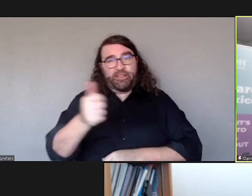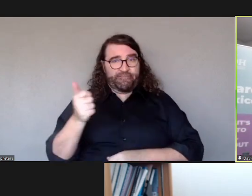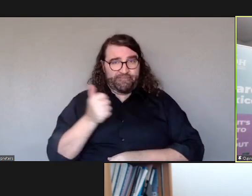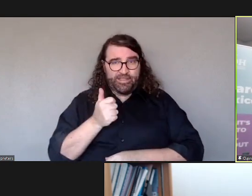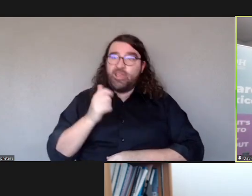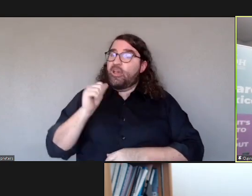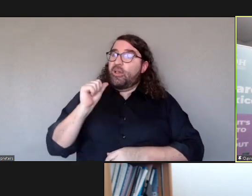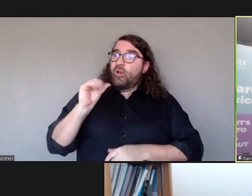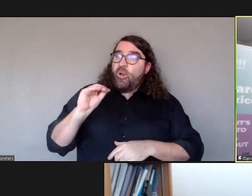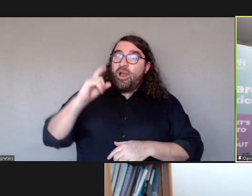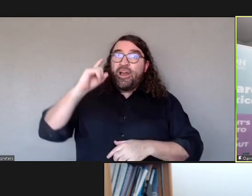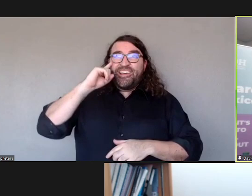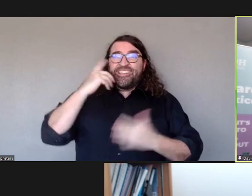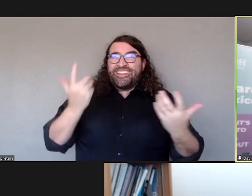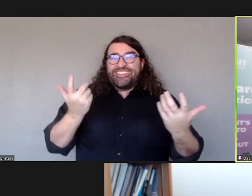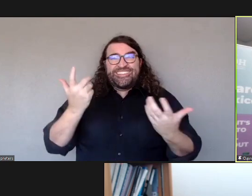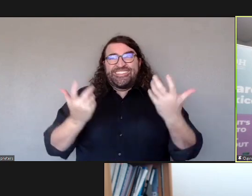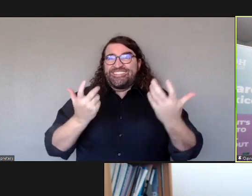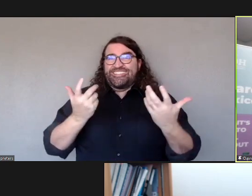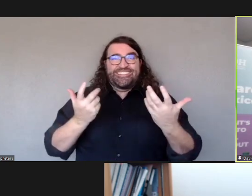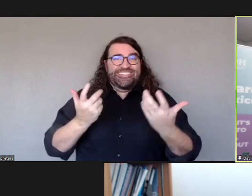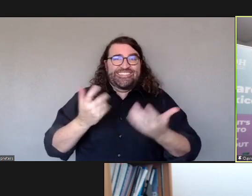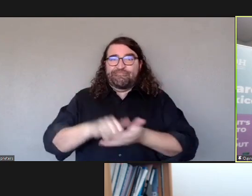I don't think there's any way to get at,